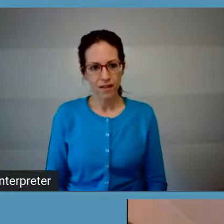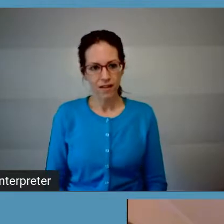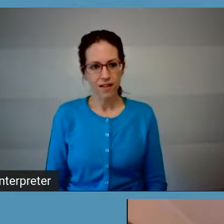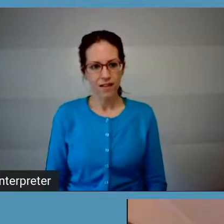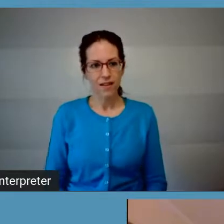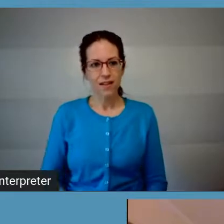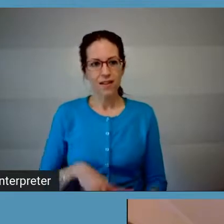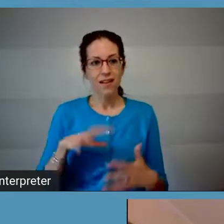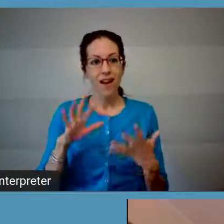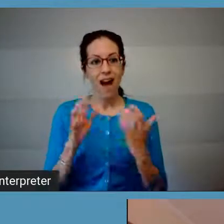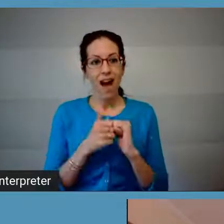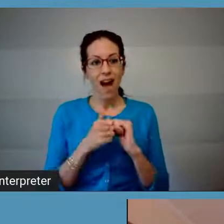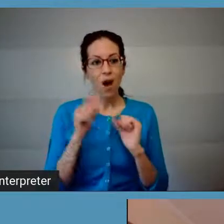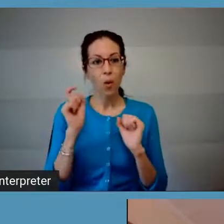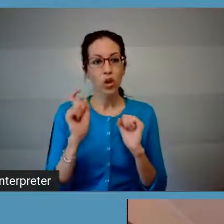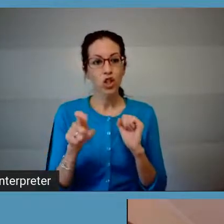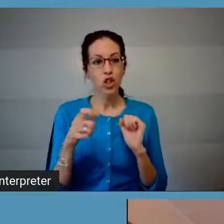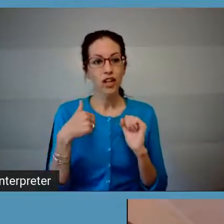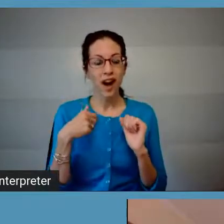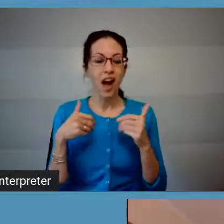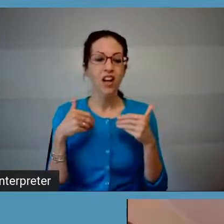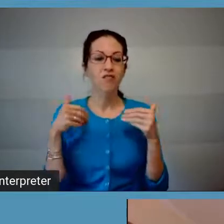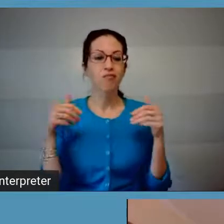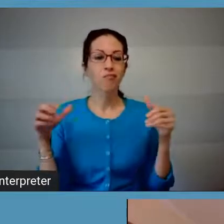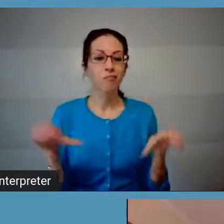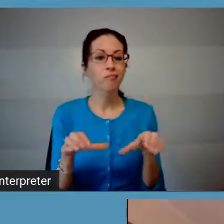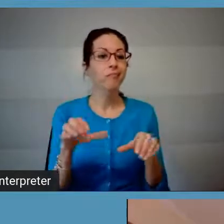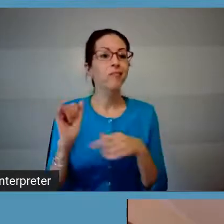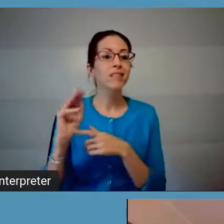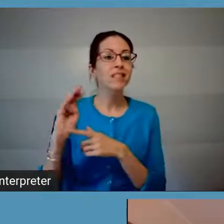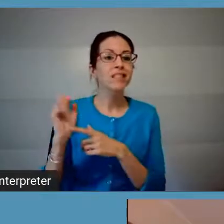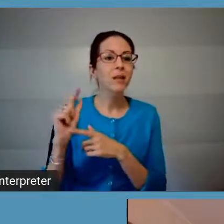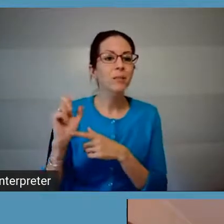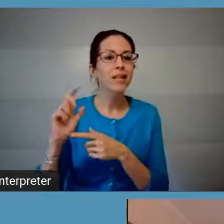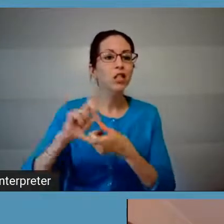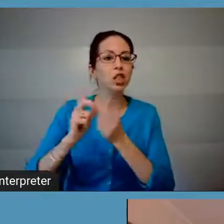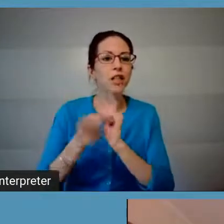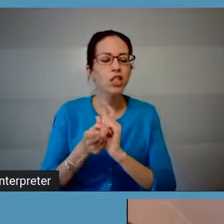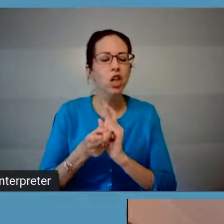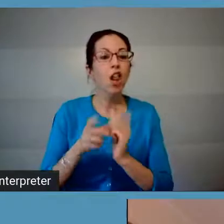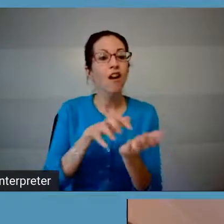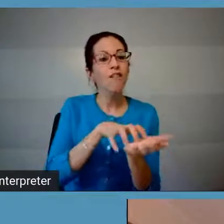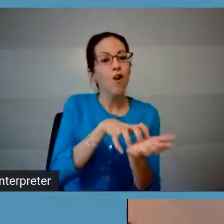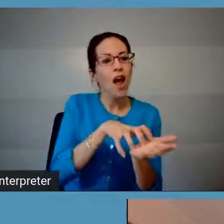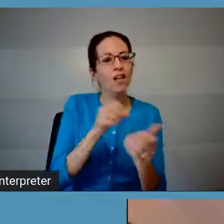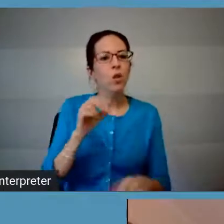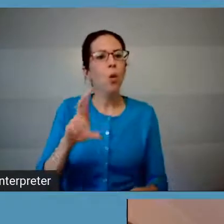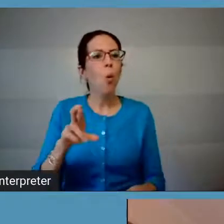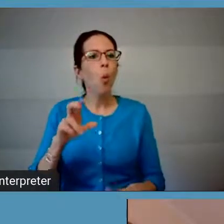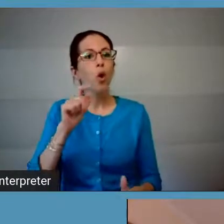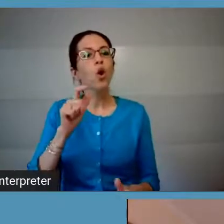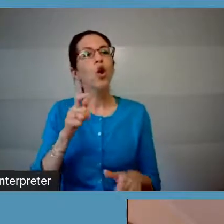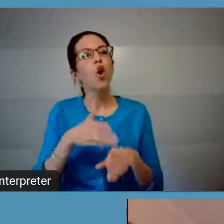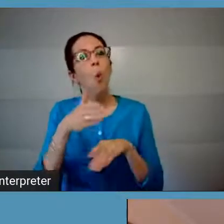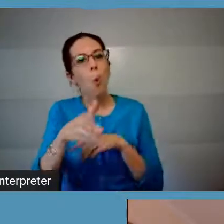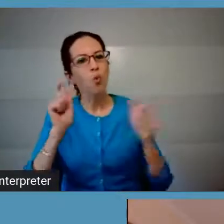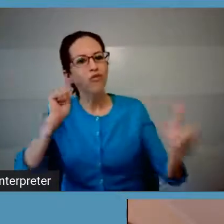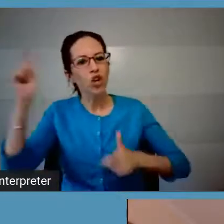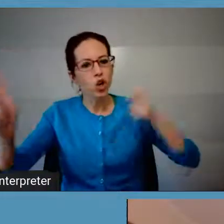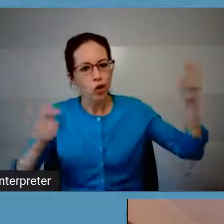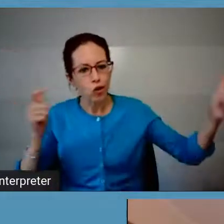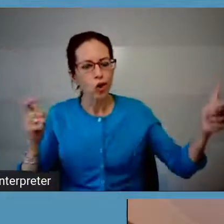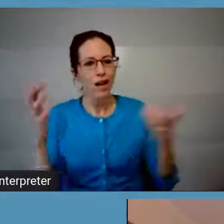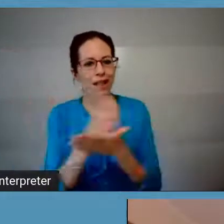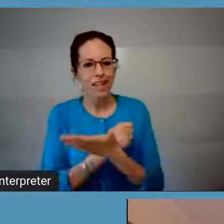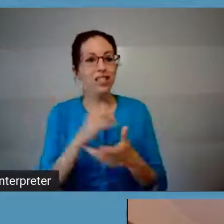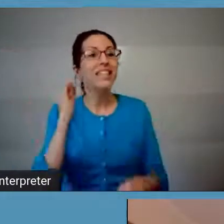imaging fragile or oversized collections like maps and blueprints if I'm doing them in-house? Okay, one of the ways